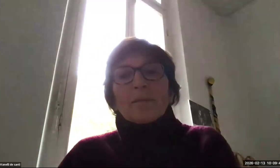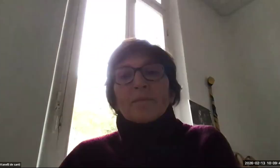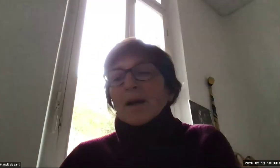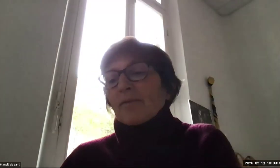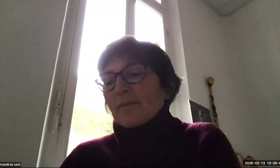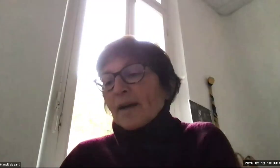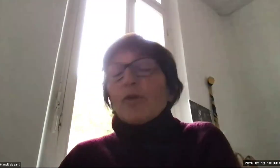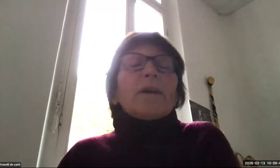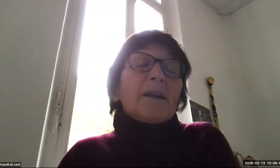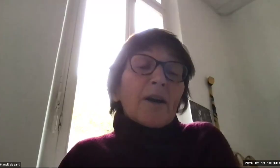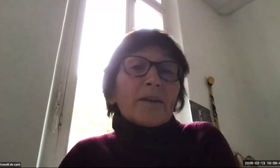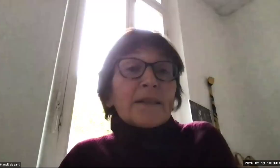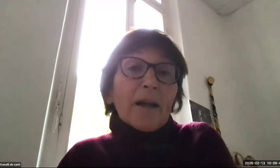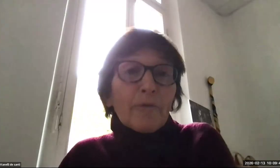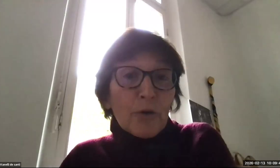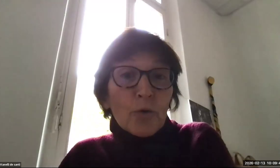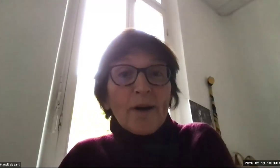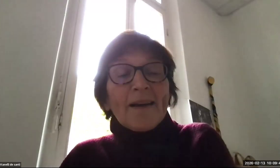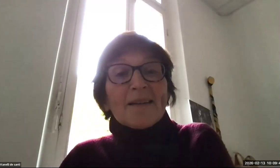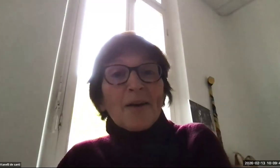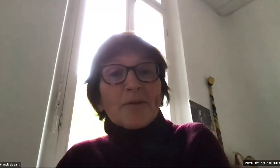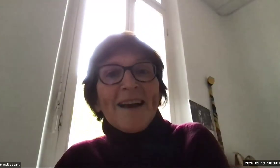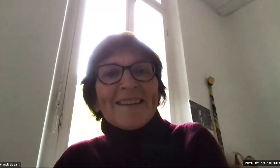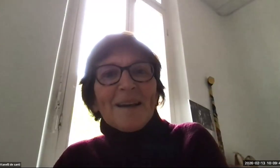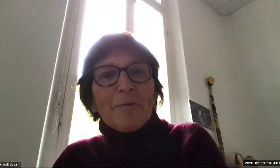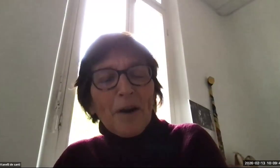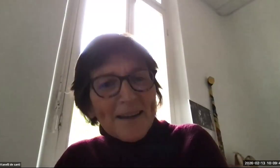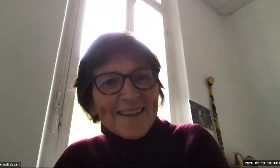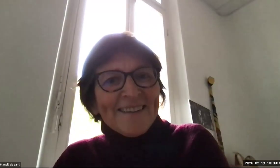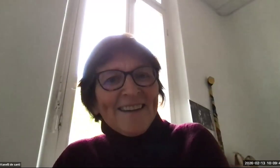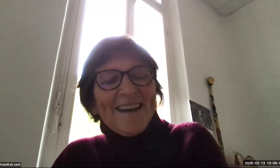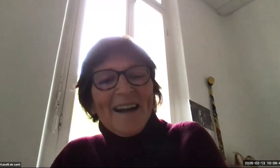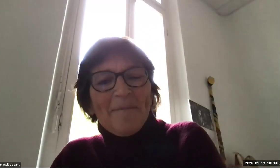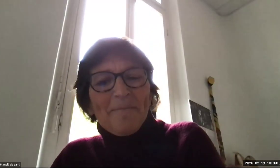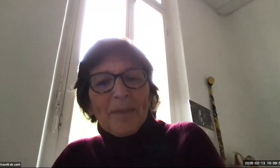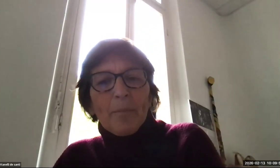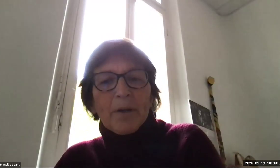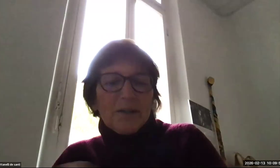sign. I've only learned a few ASL signs, I'm afraid.